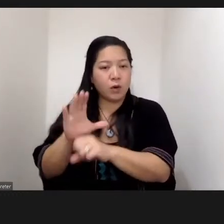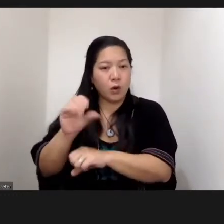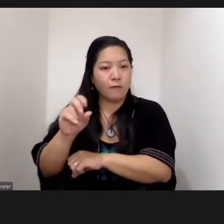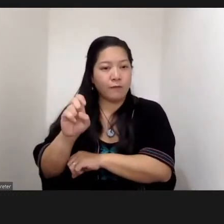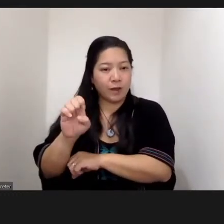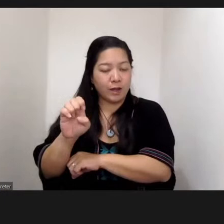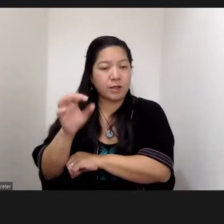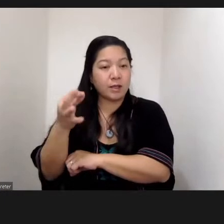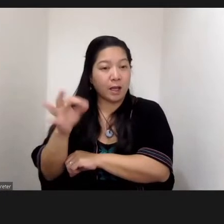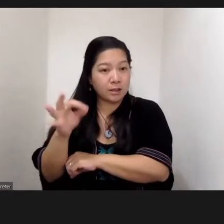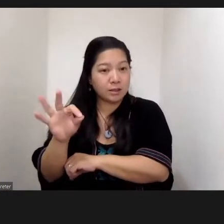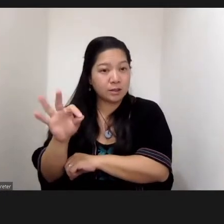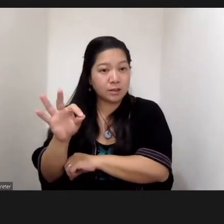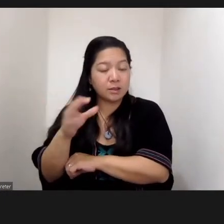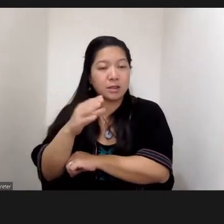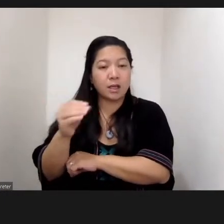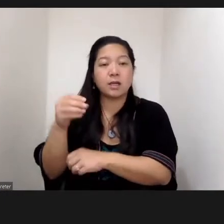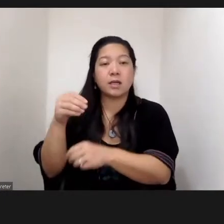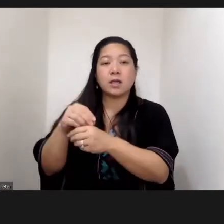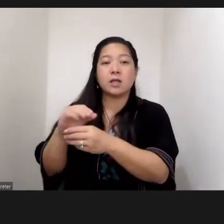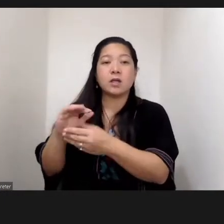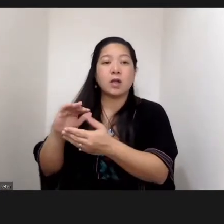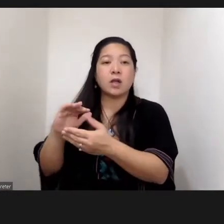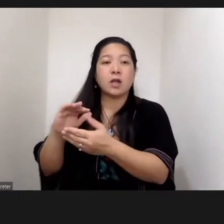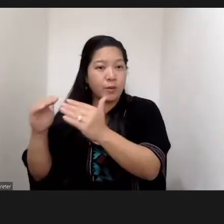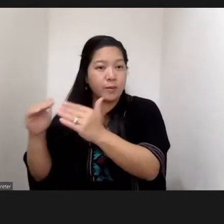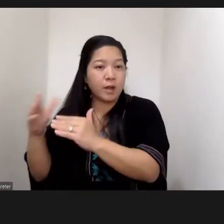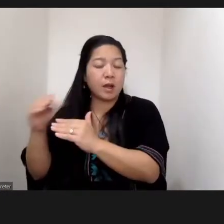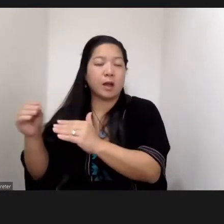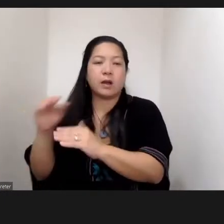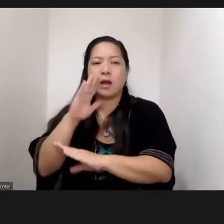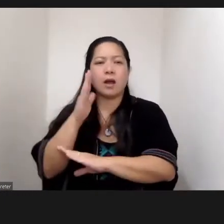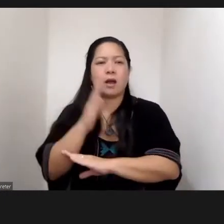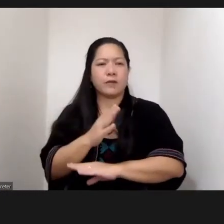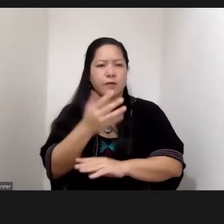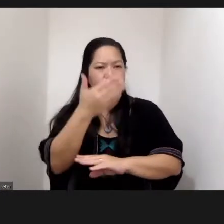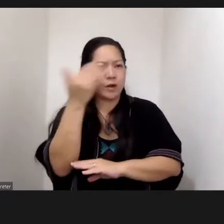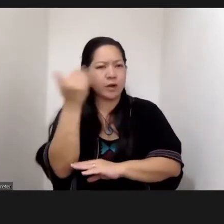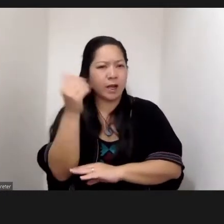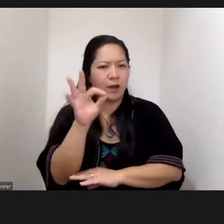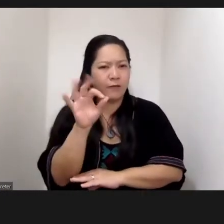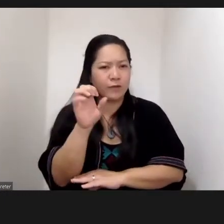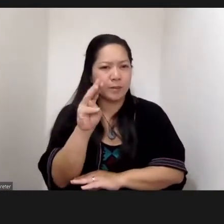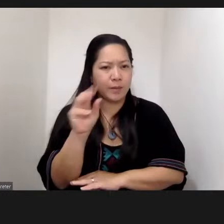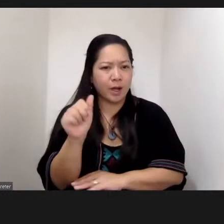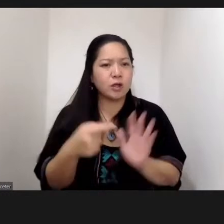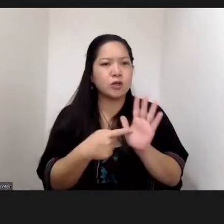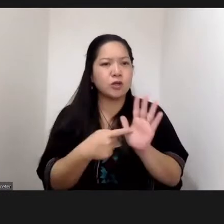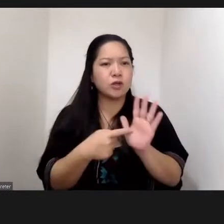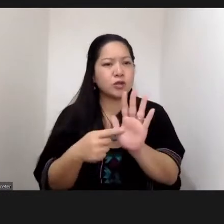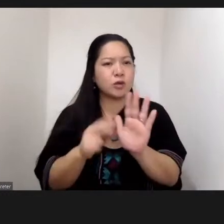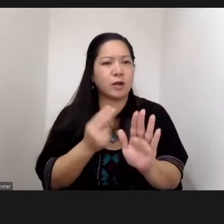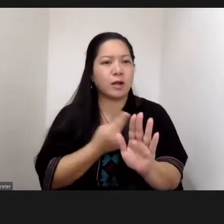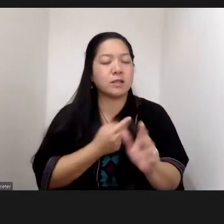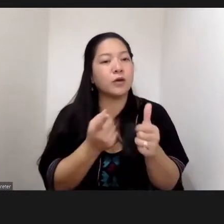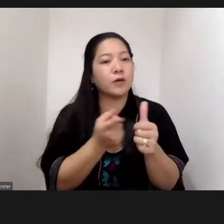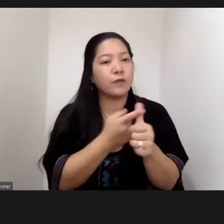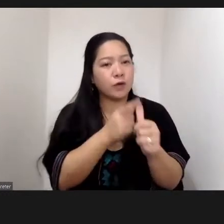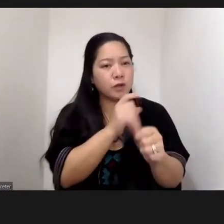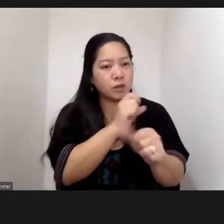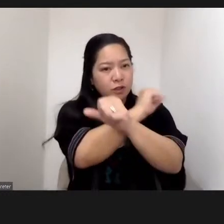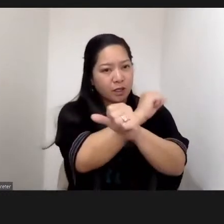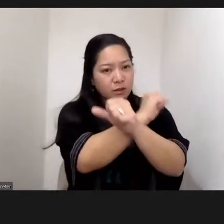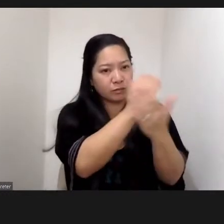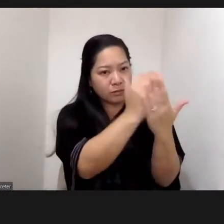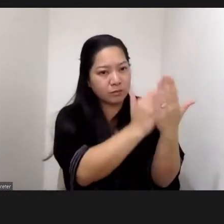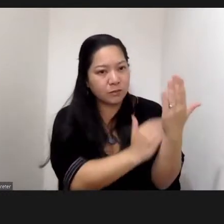communities. I'll never forget the moment FEMA showed us those first projections. and I